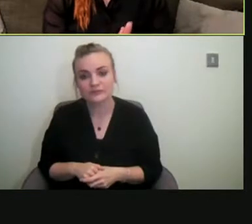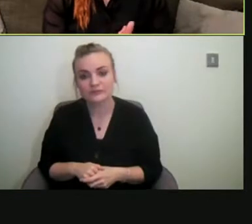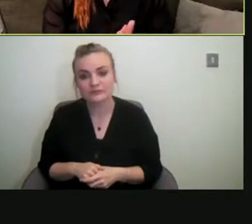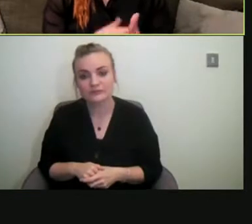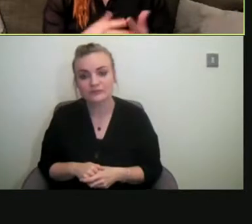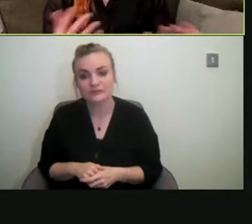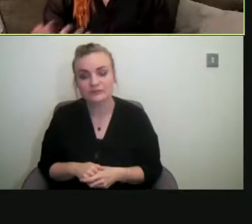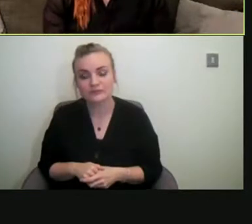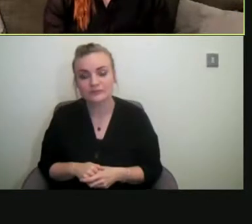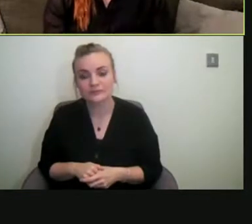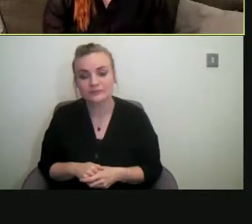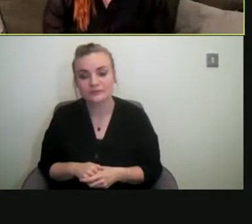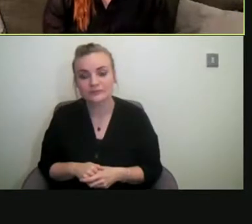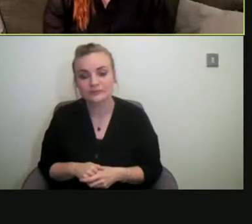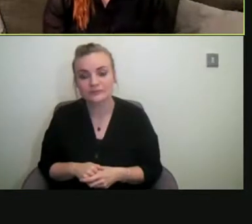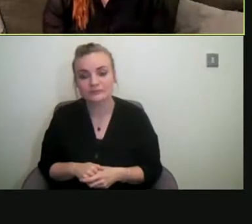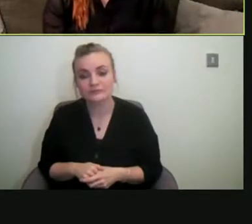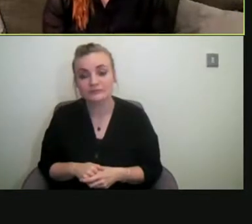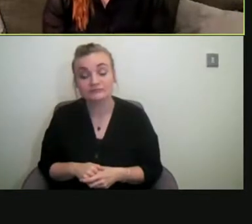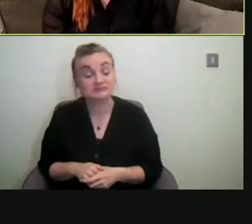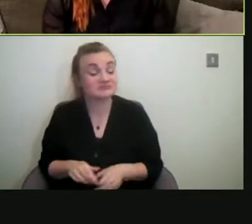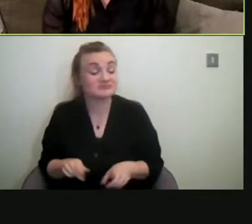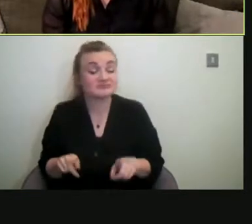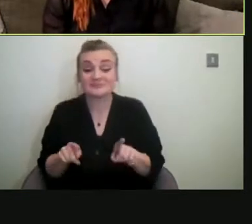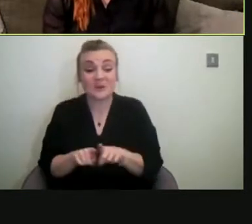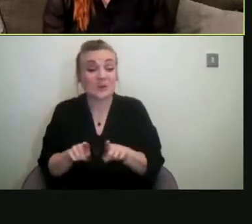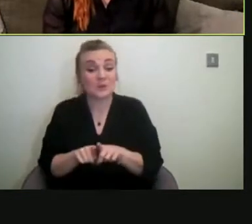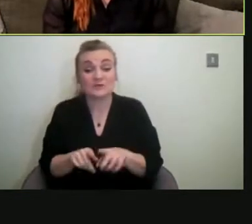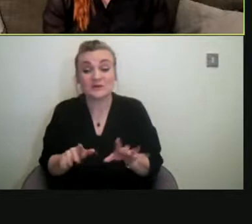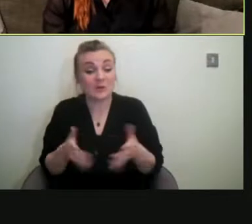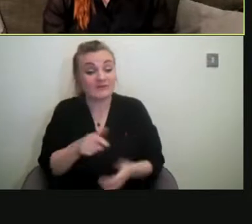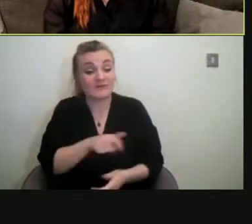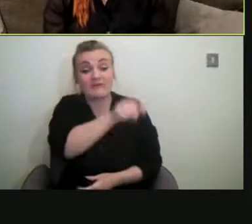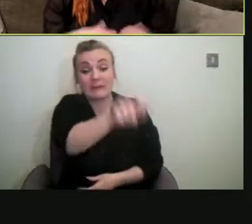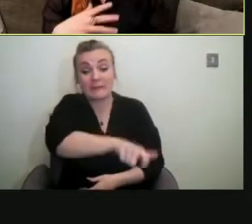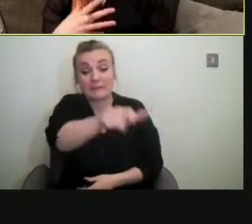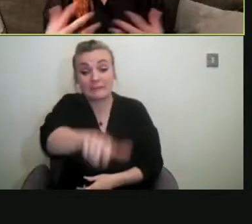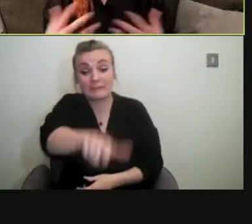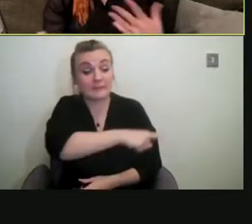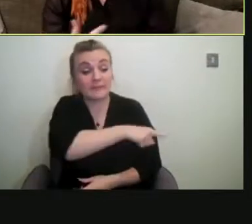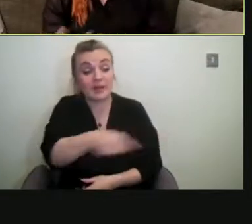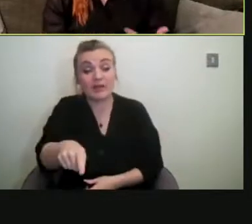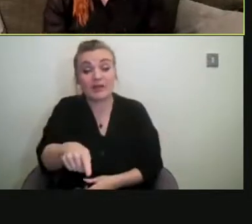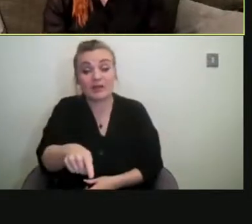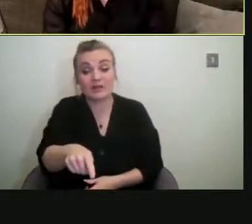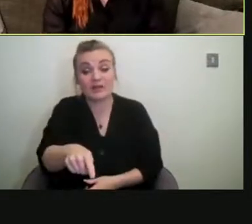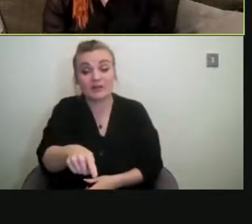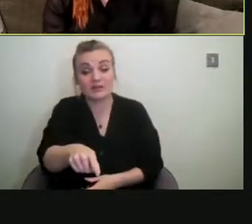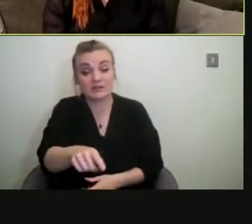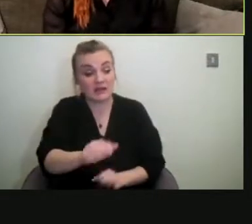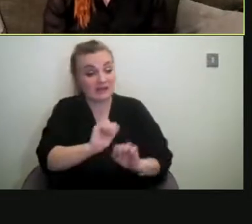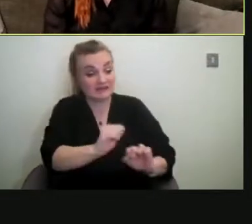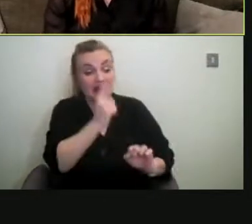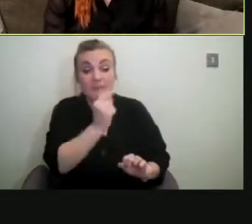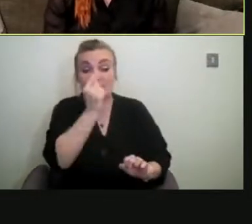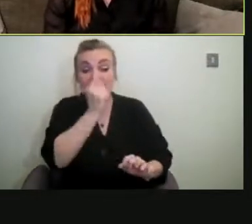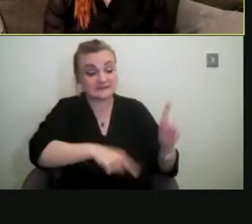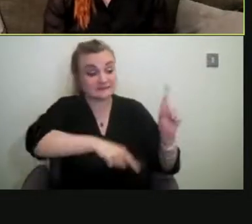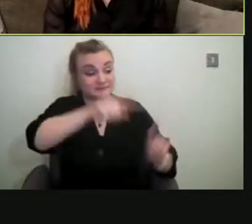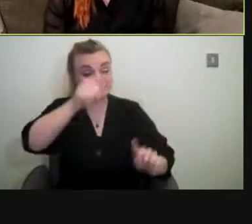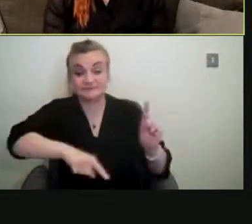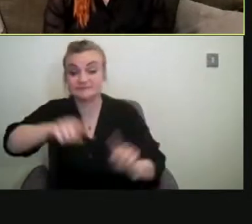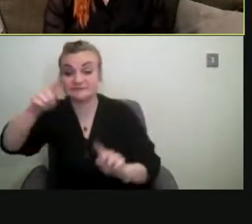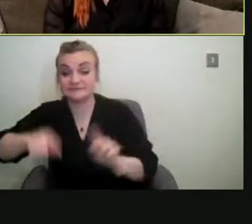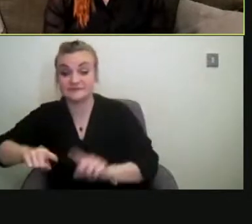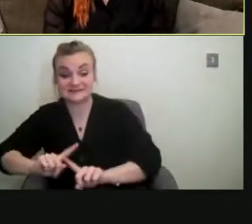I think speaking to people who are differently abled,